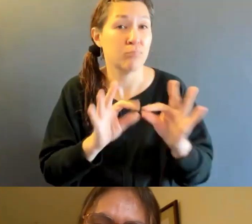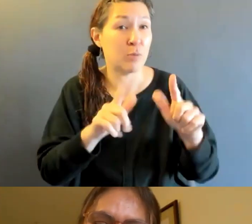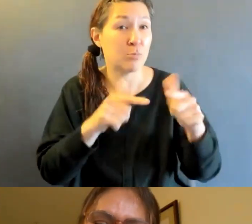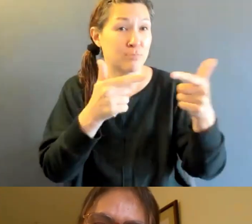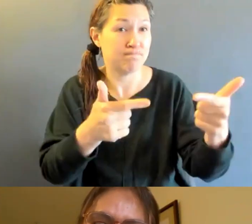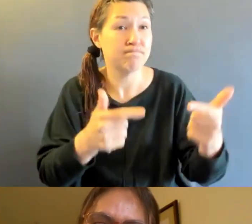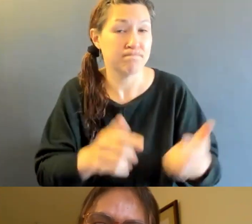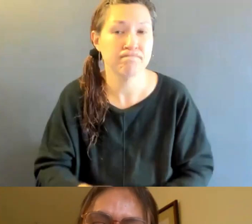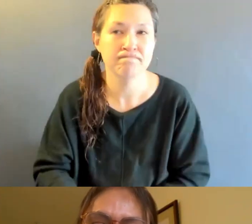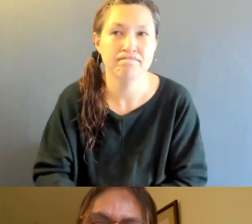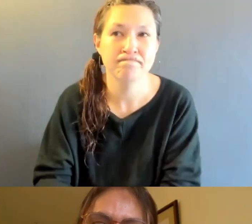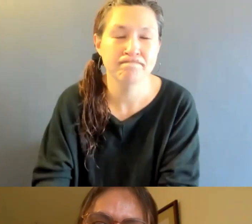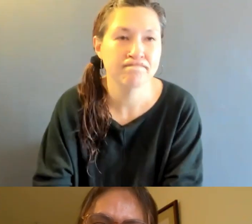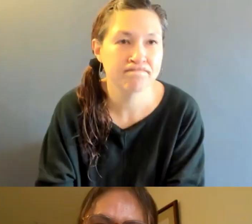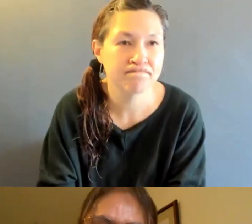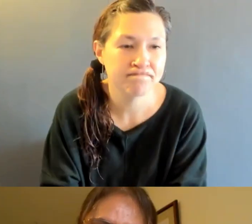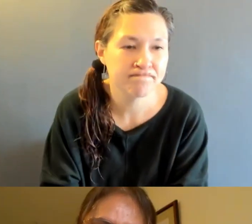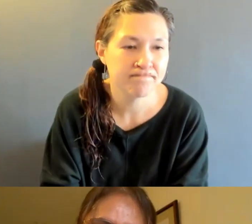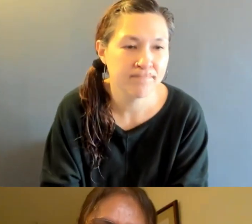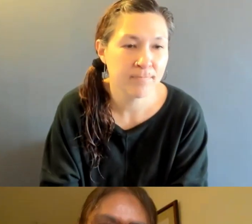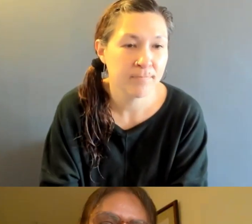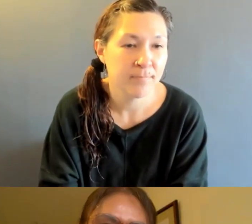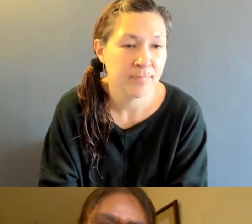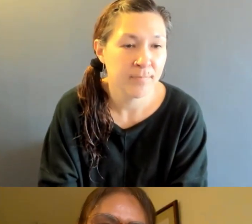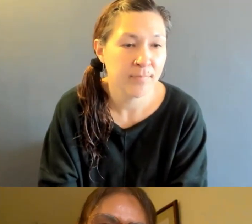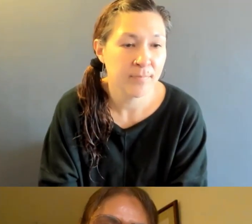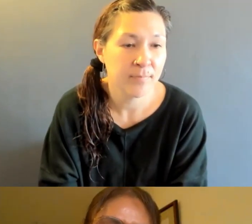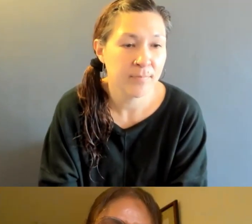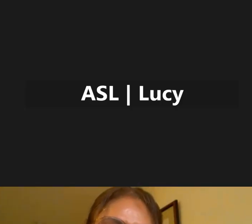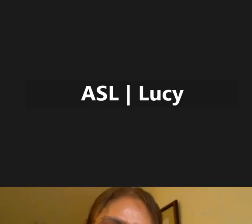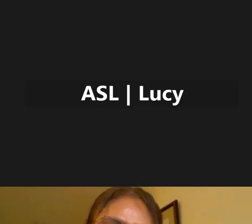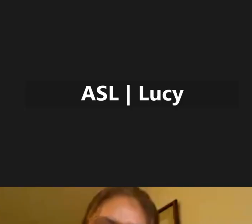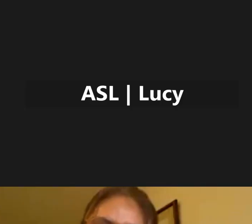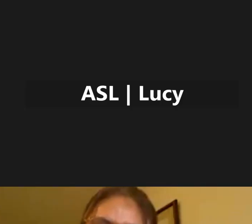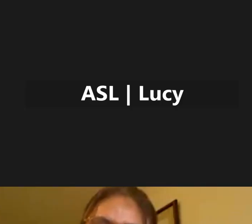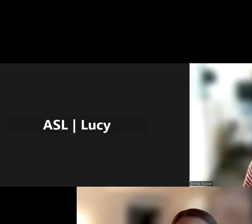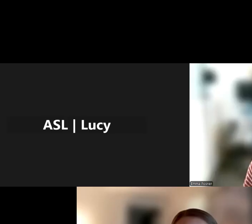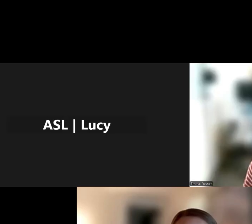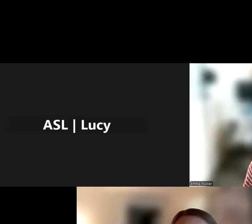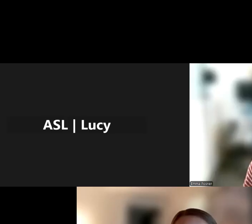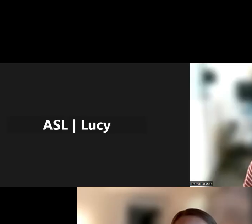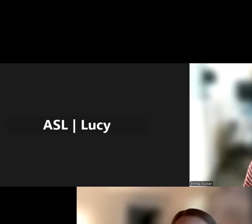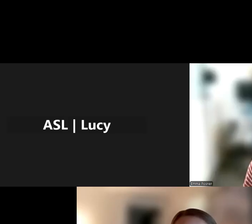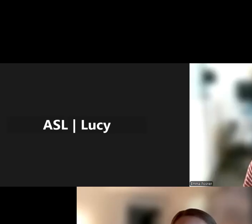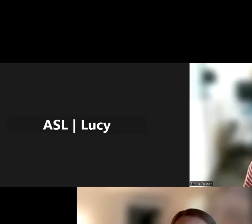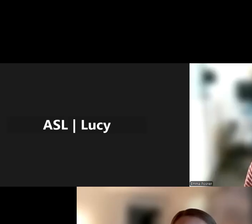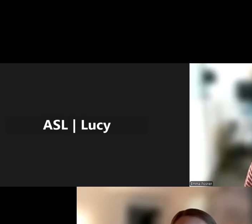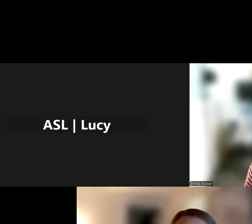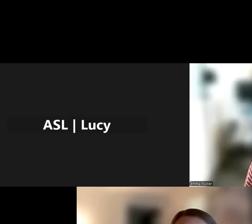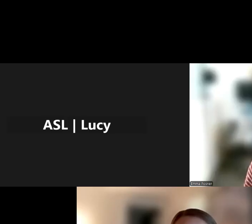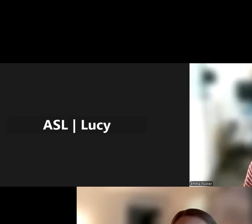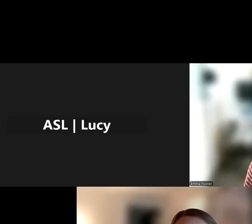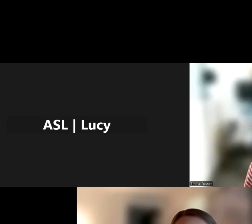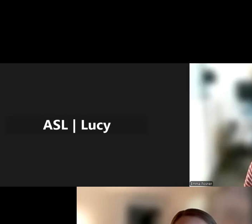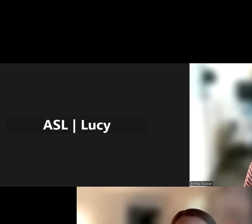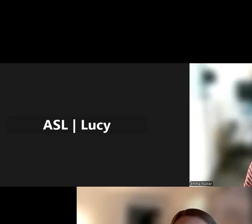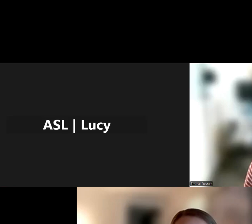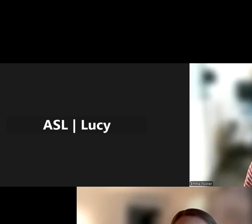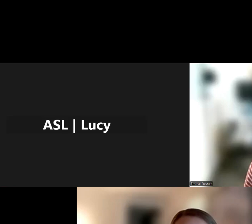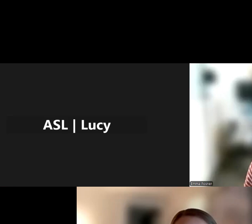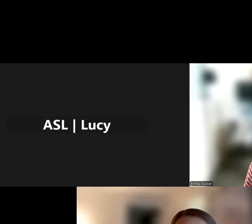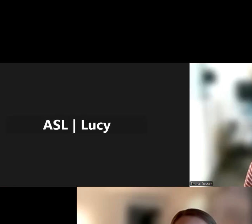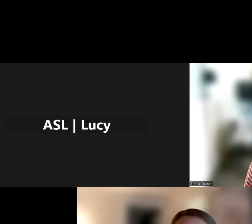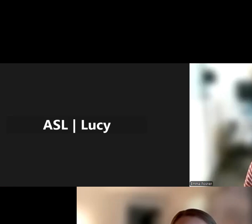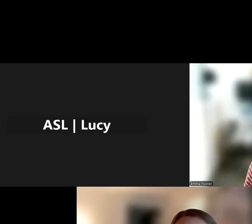Michelle. And really wonderful to see the combination of the quantitative and qualitative and thinking with a data to action framework with recommendations as